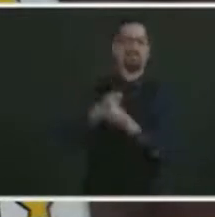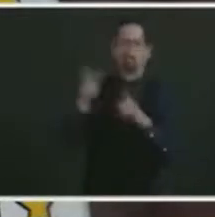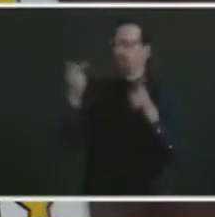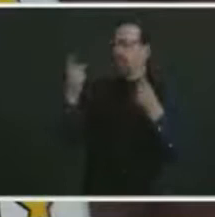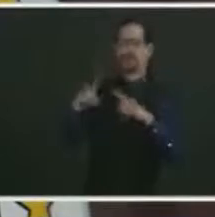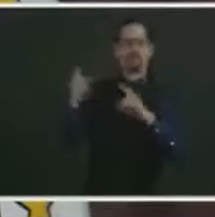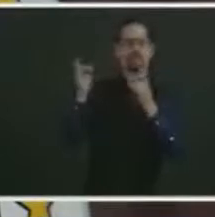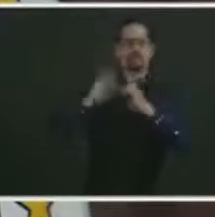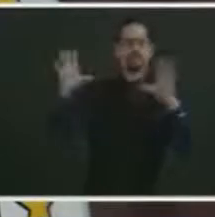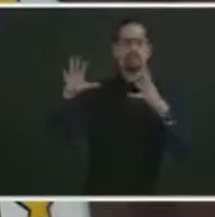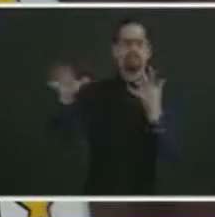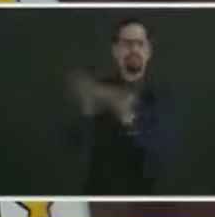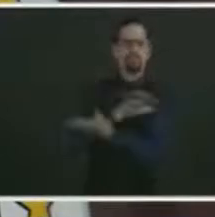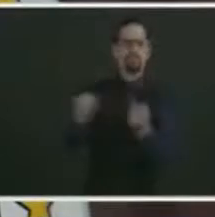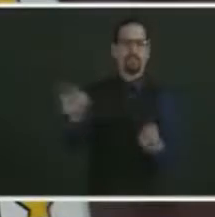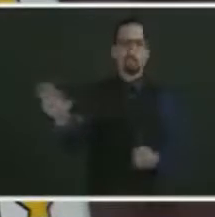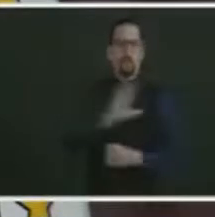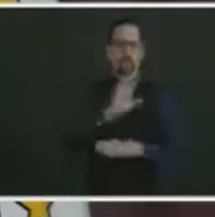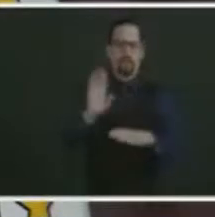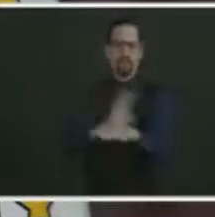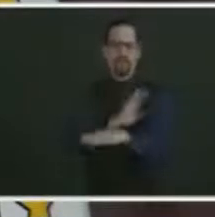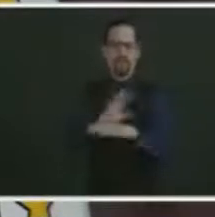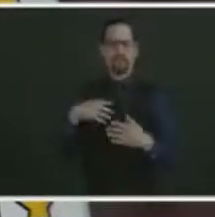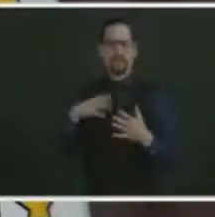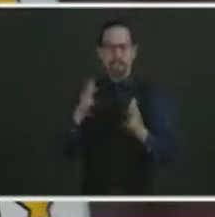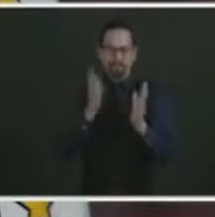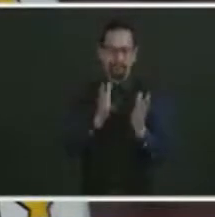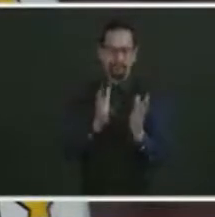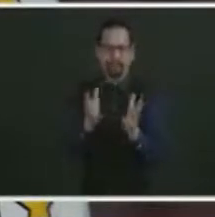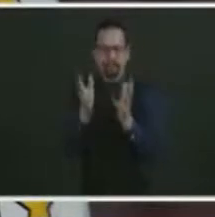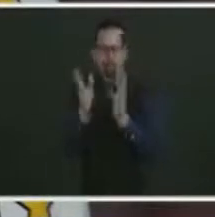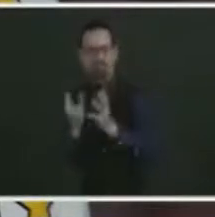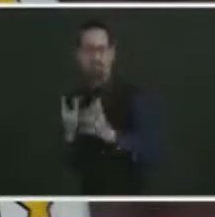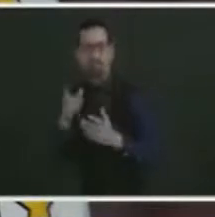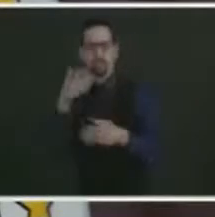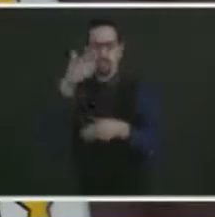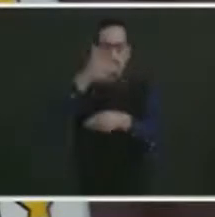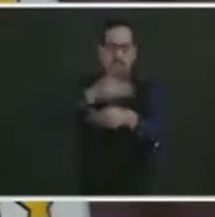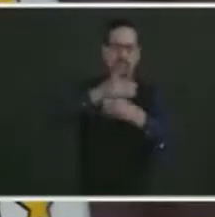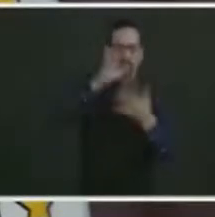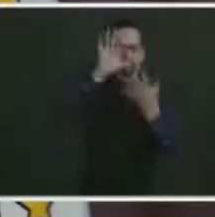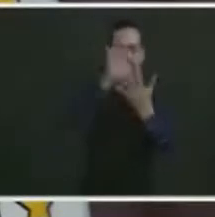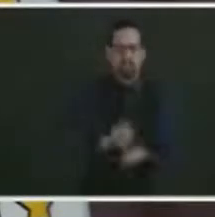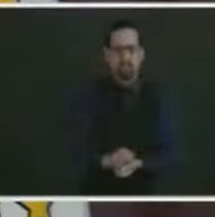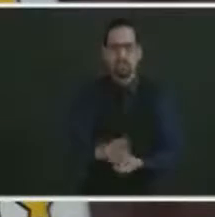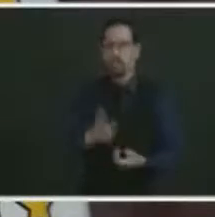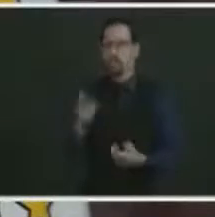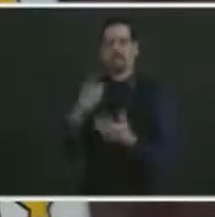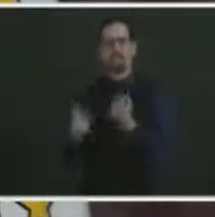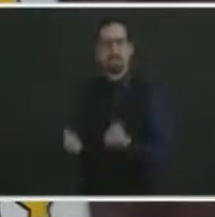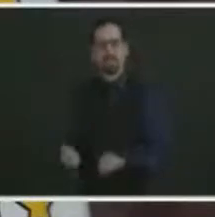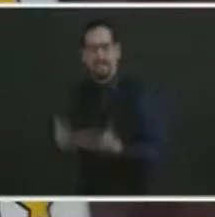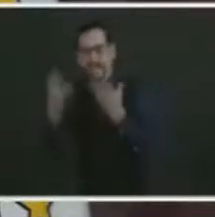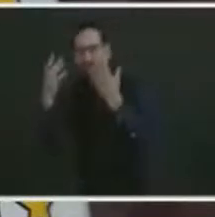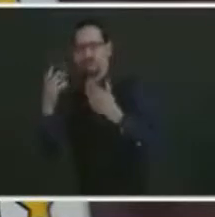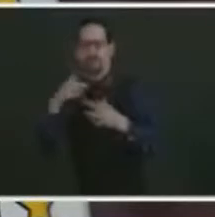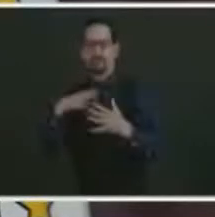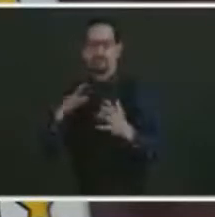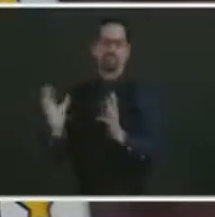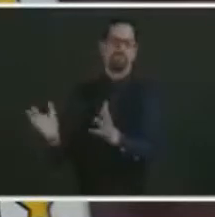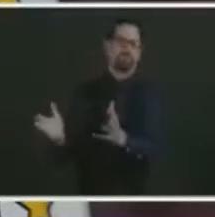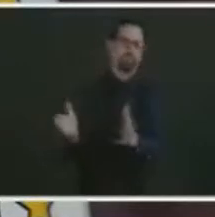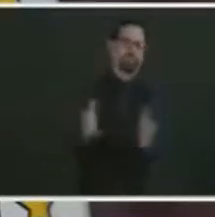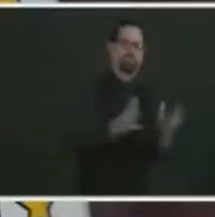there contacting every single business one at a time. How can we help you? Really, just how can we help you? You know, is it